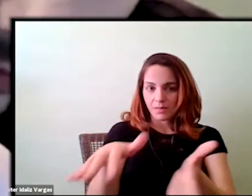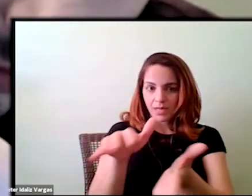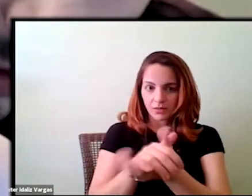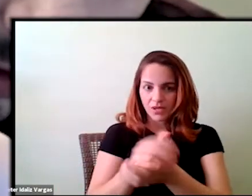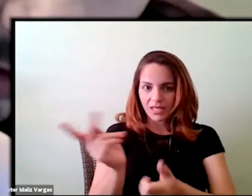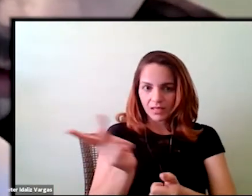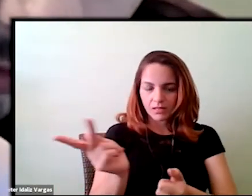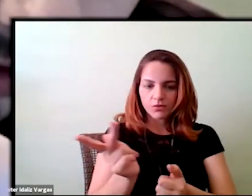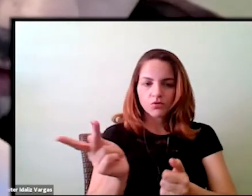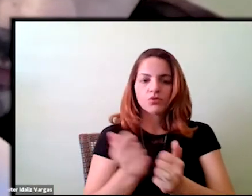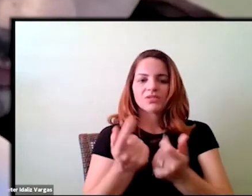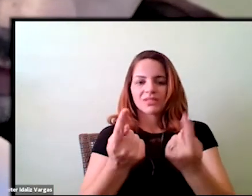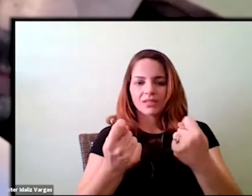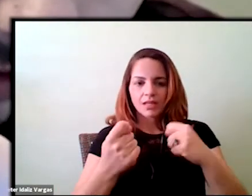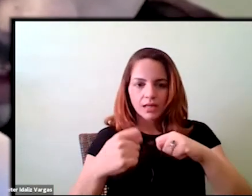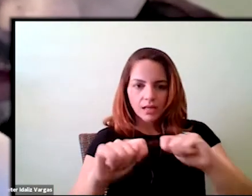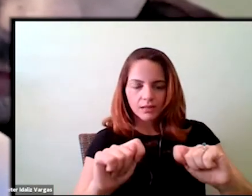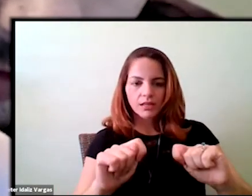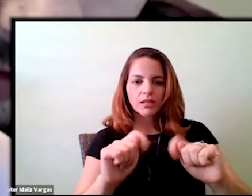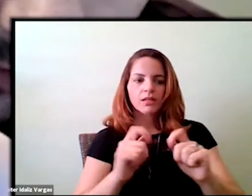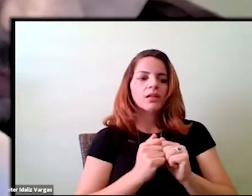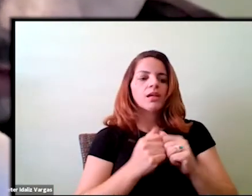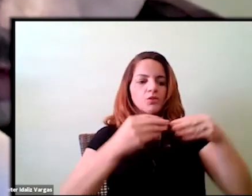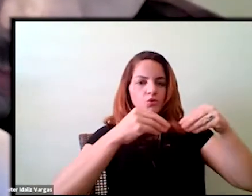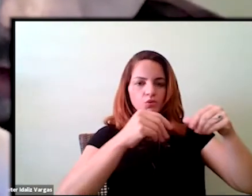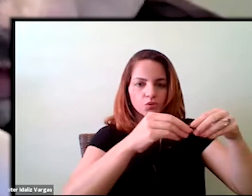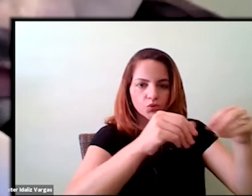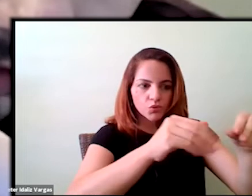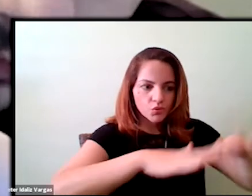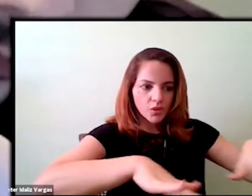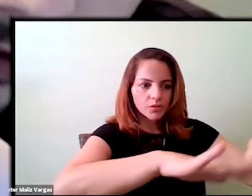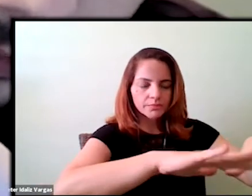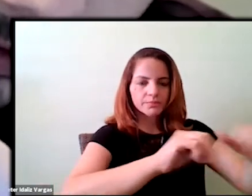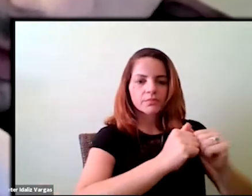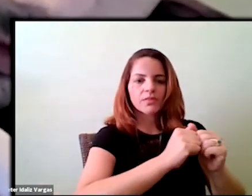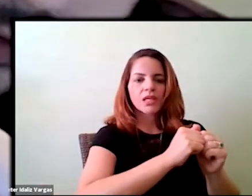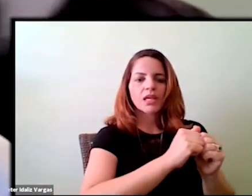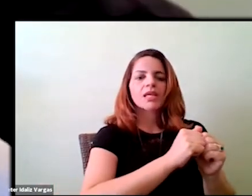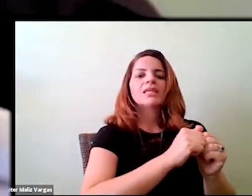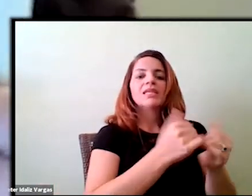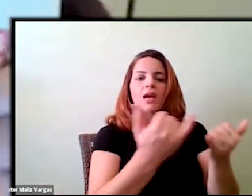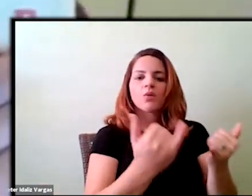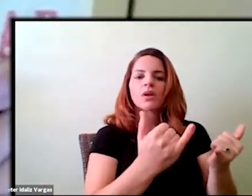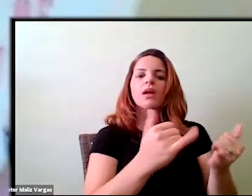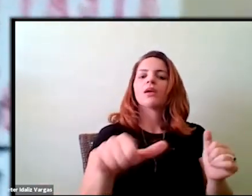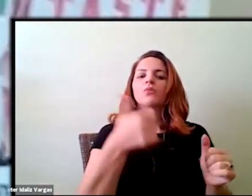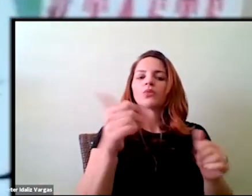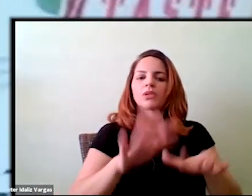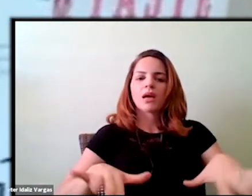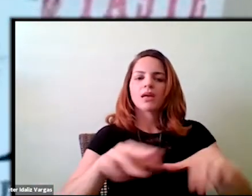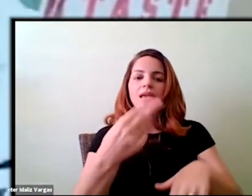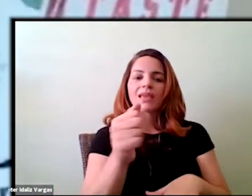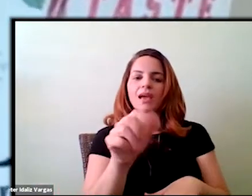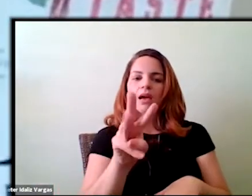US territory, where they are confronted by the hollowness of America's promises of prosperity. So